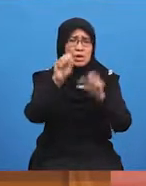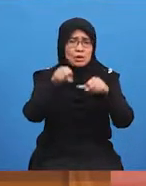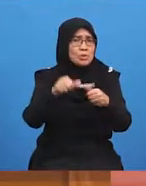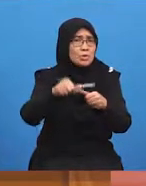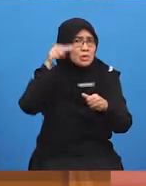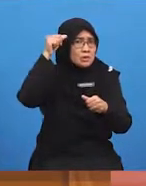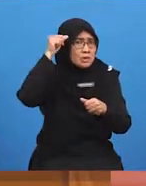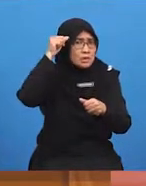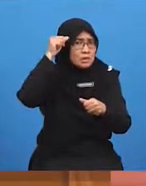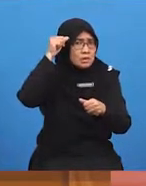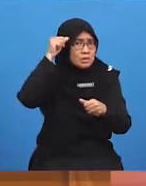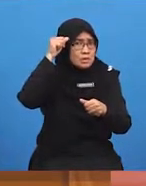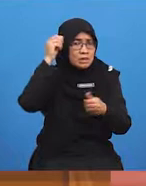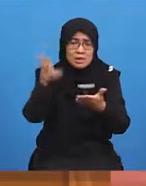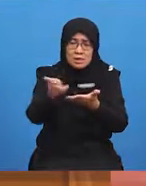my house.